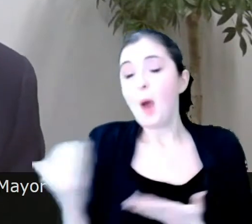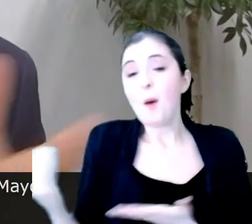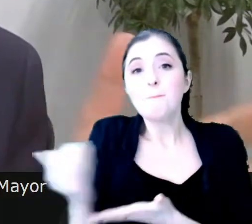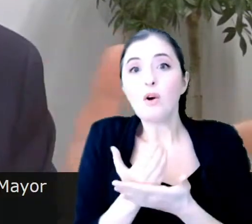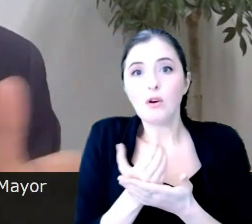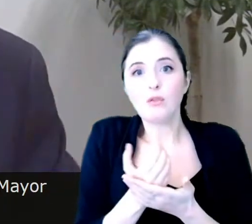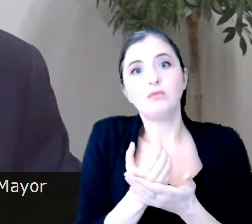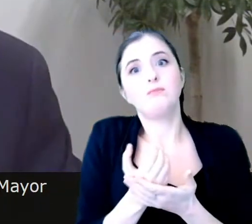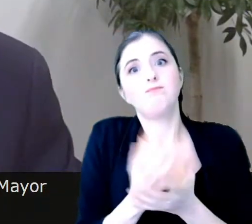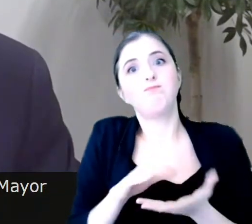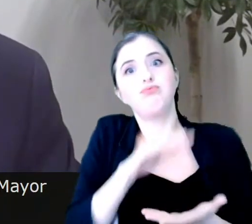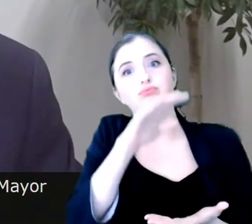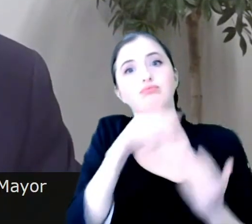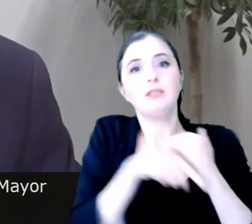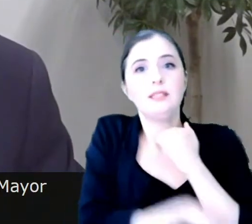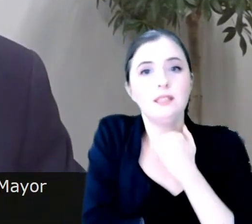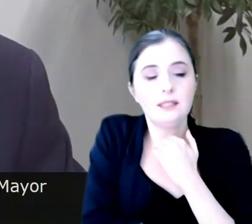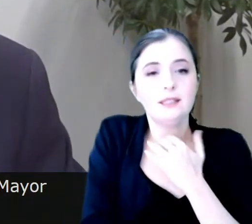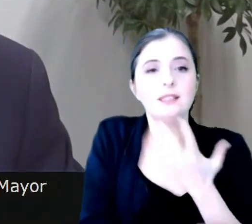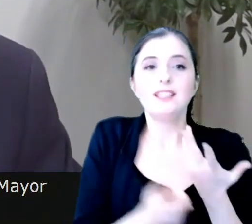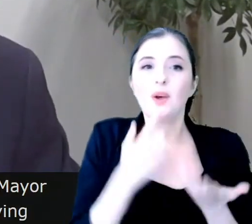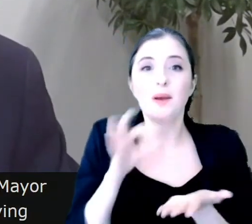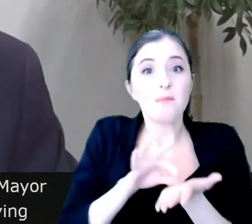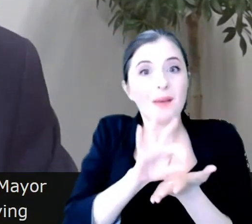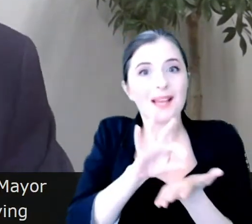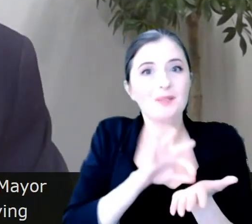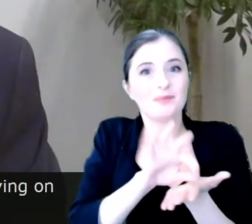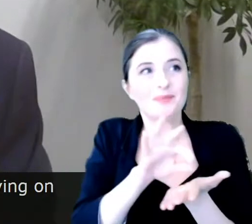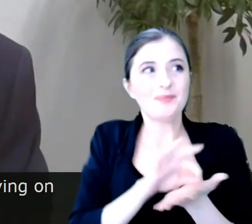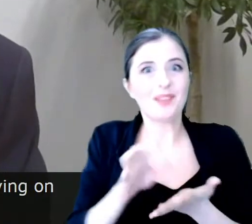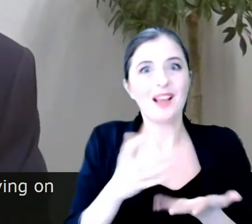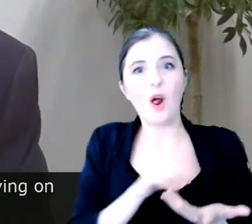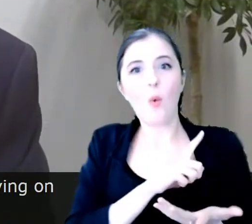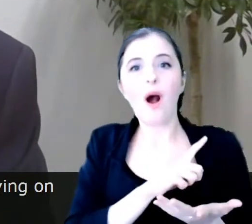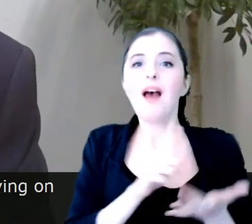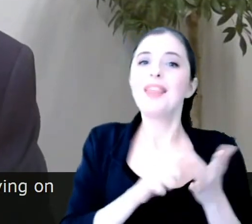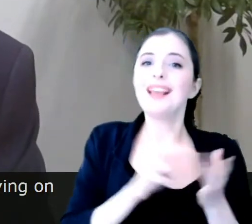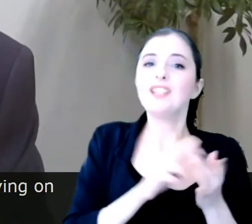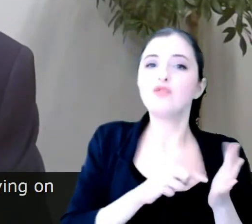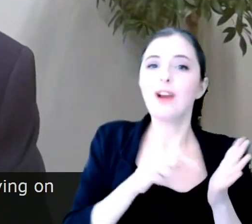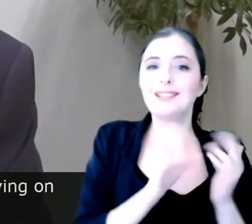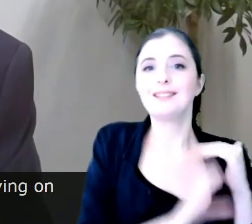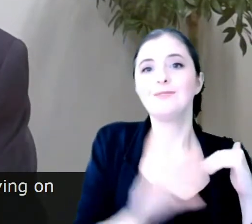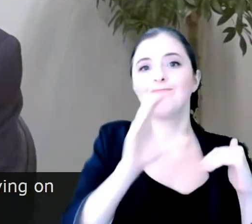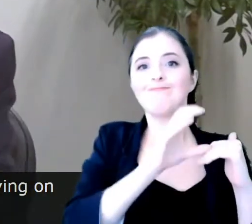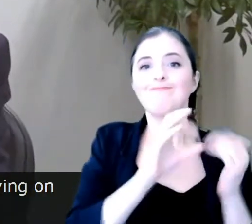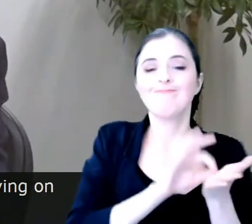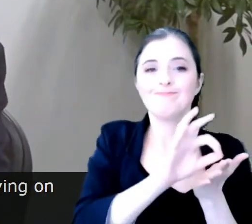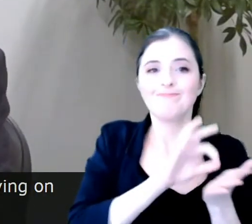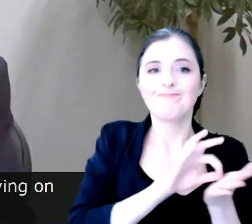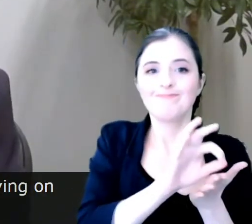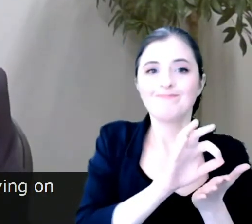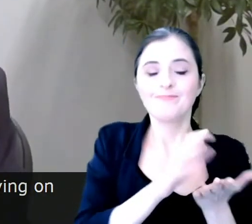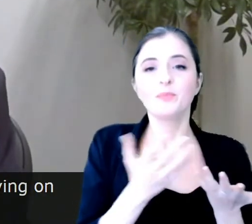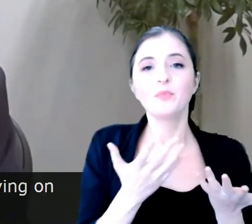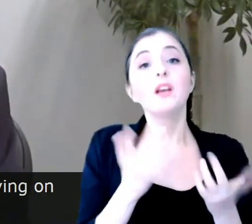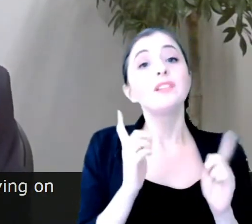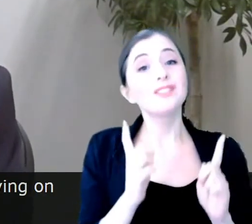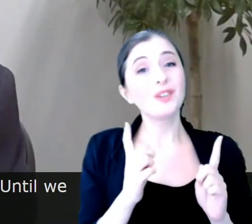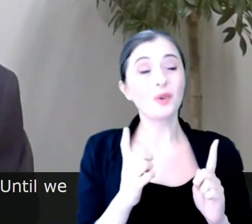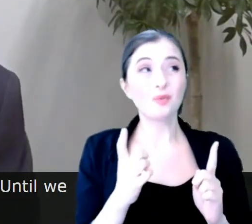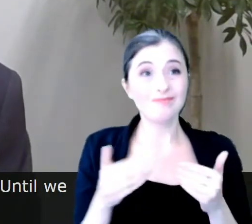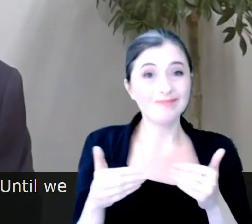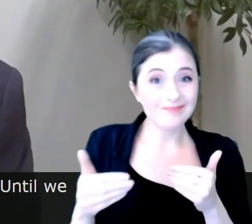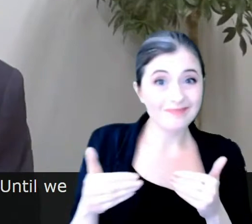debt is on interest accrued by the previous mayor. So I'm saying to the government, look, until we get the number of passengers coming back to TfL that